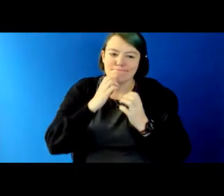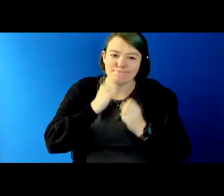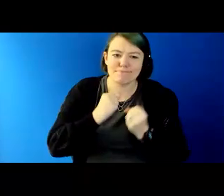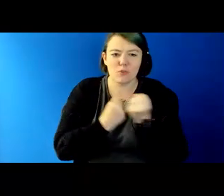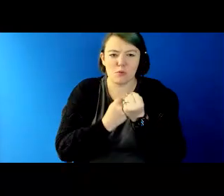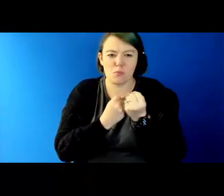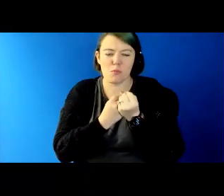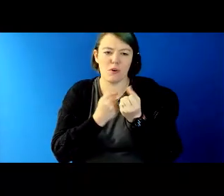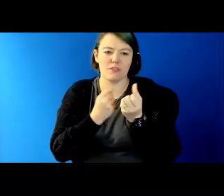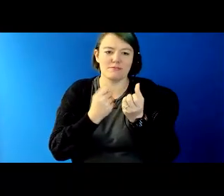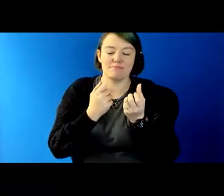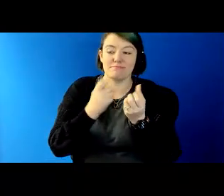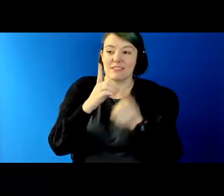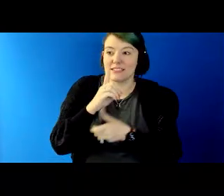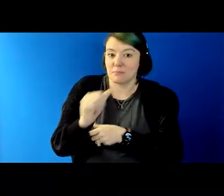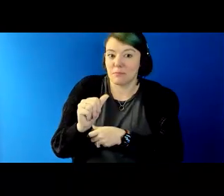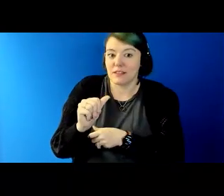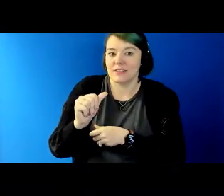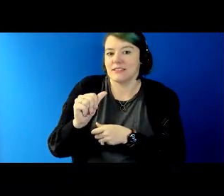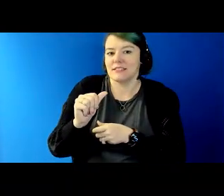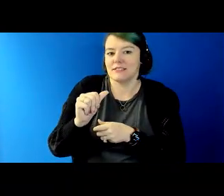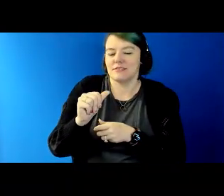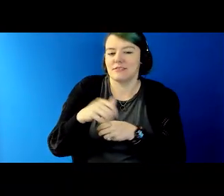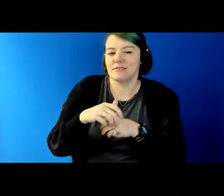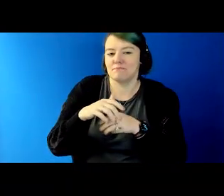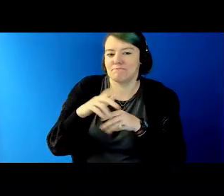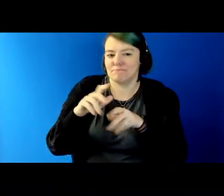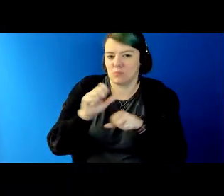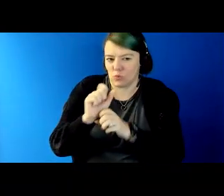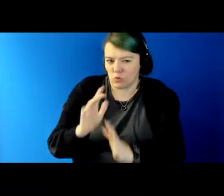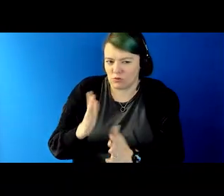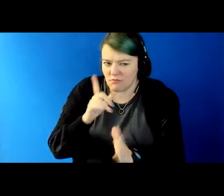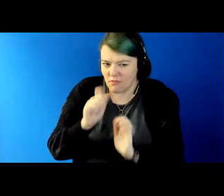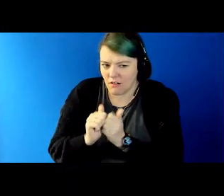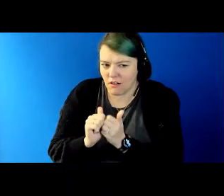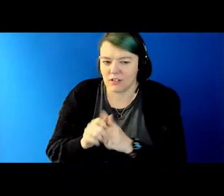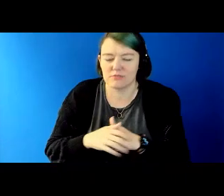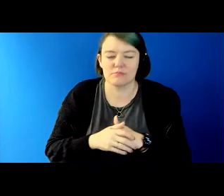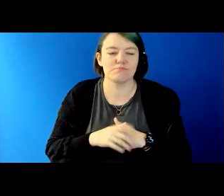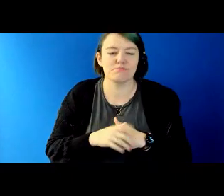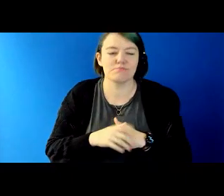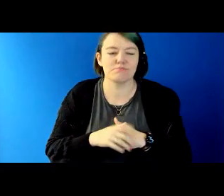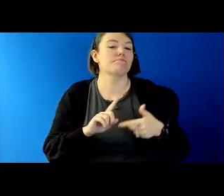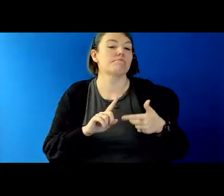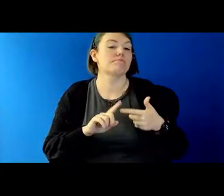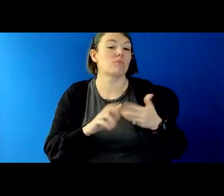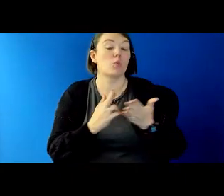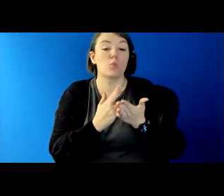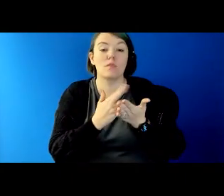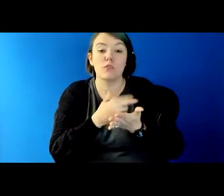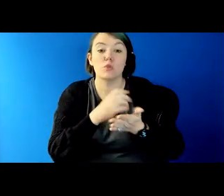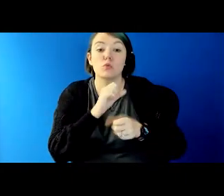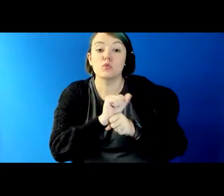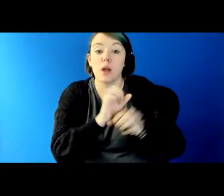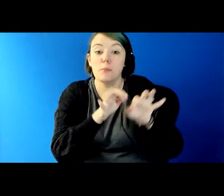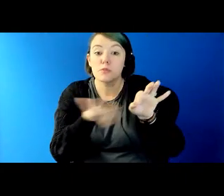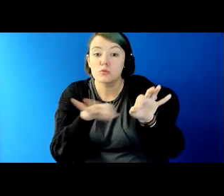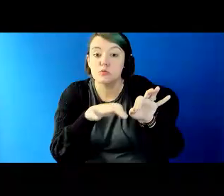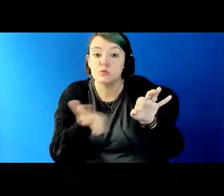to review and revise job descriptions using inclusive language. For example, use words like